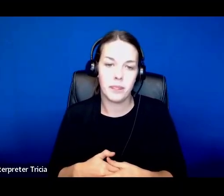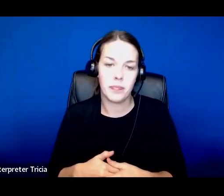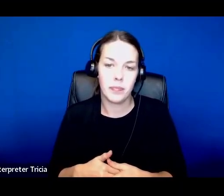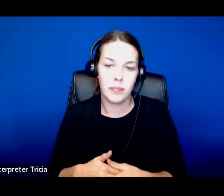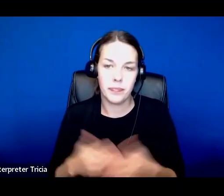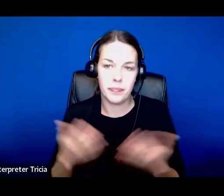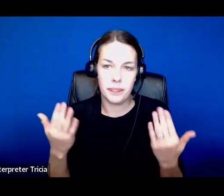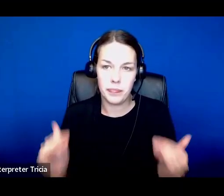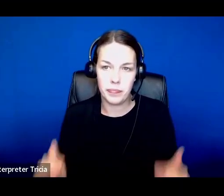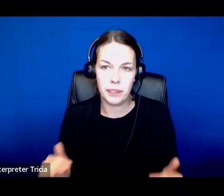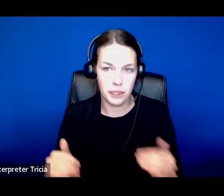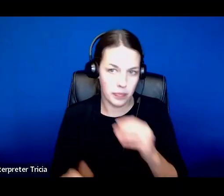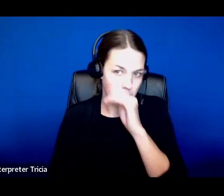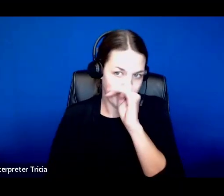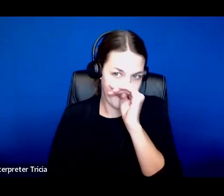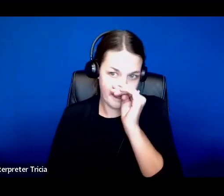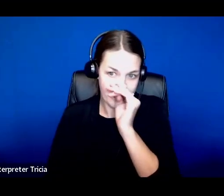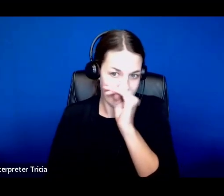to the next slide.